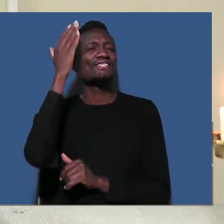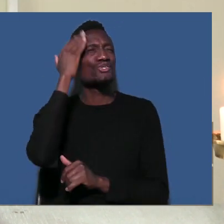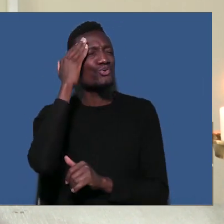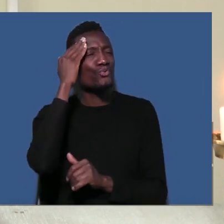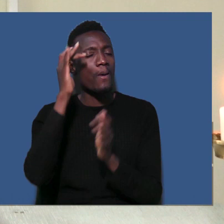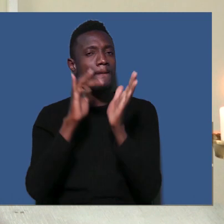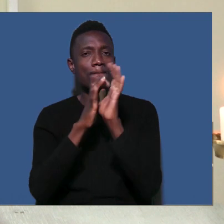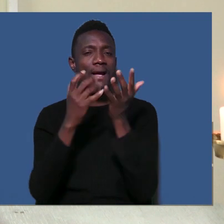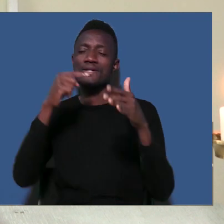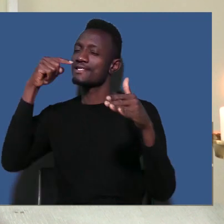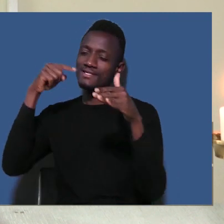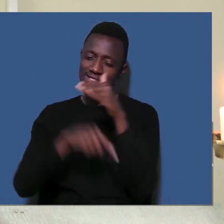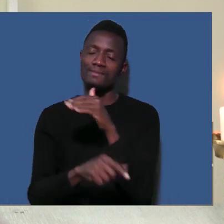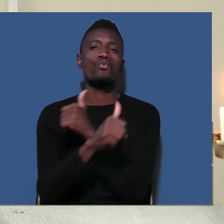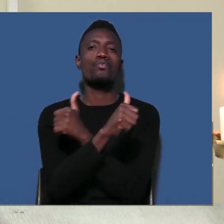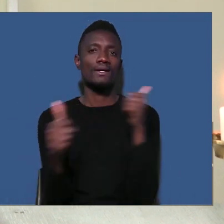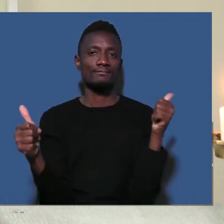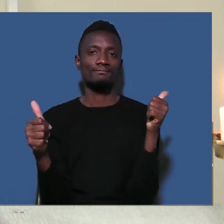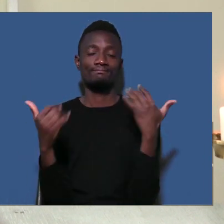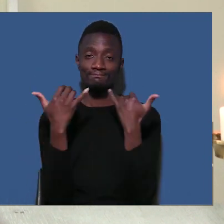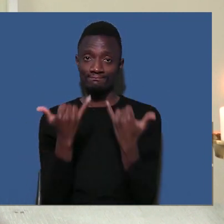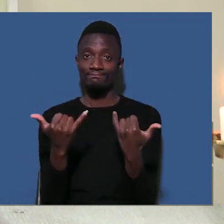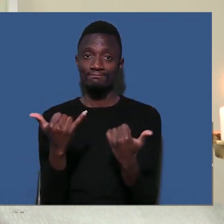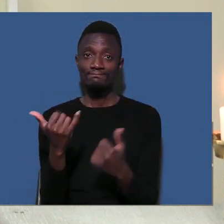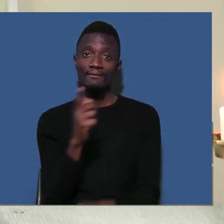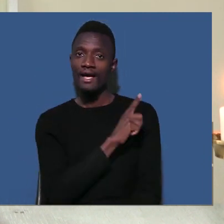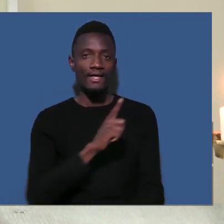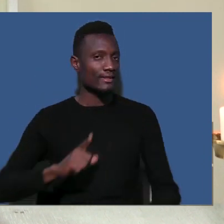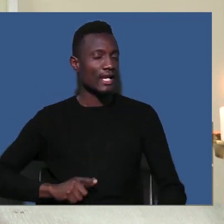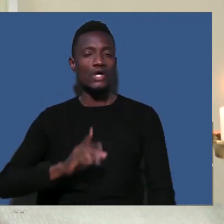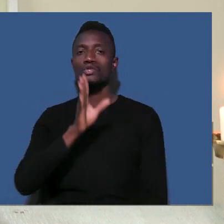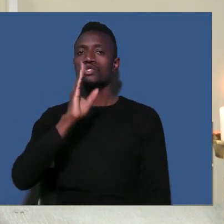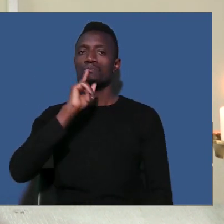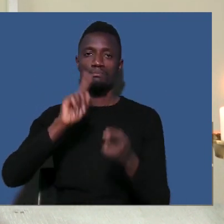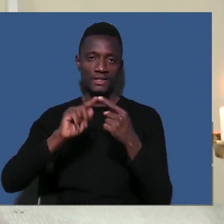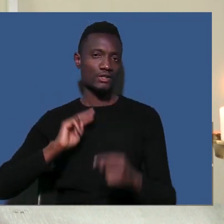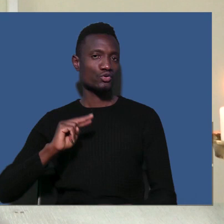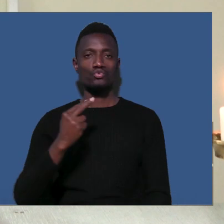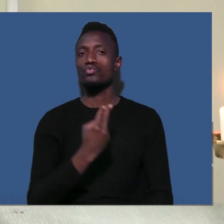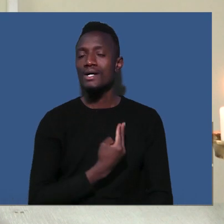Lord is speaking to us. And the primary way